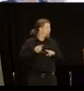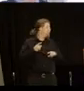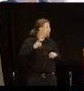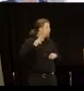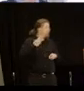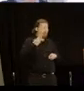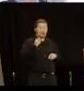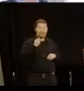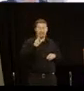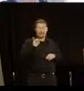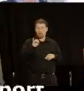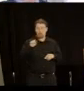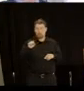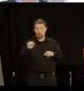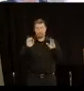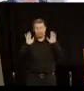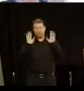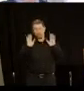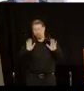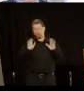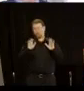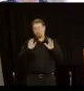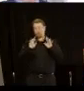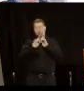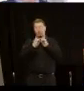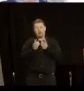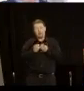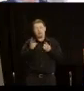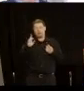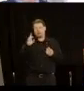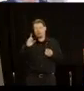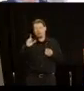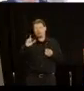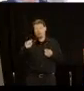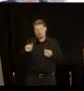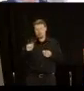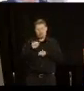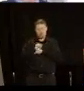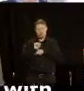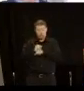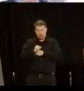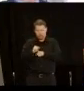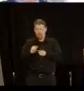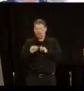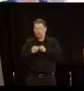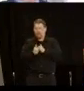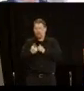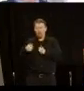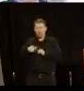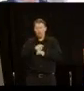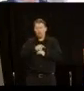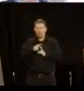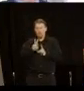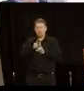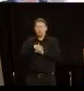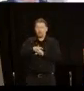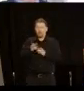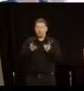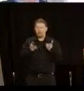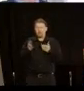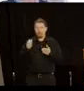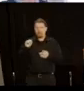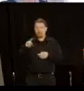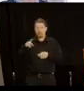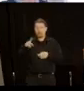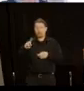Harris, and the wonderful Department of Children and Families to work on implementation and next steps. Additionally, APD is